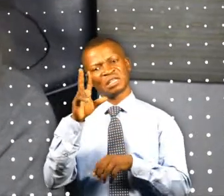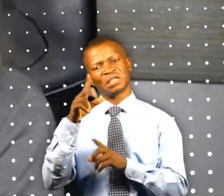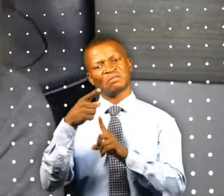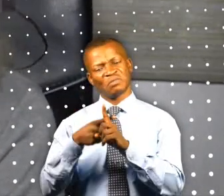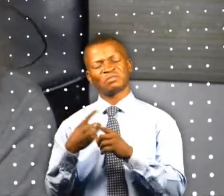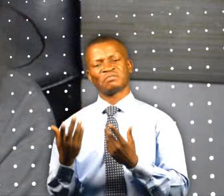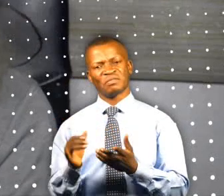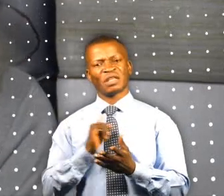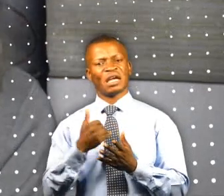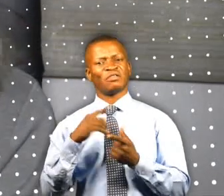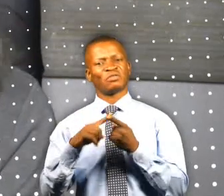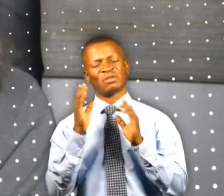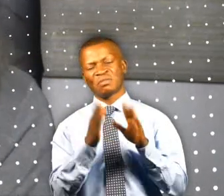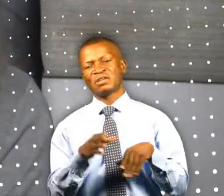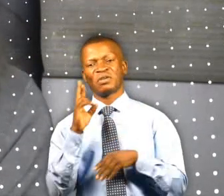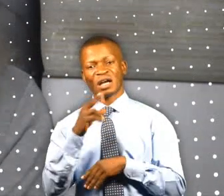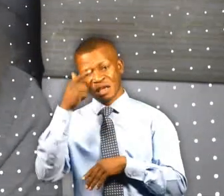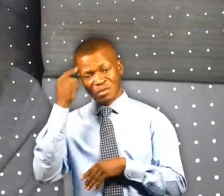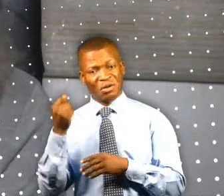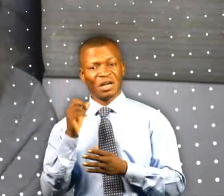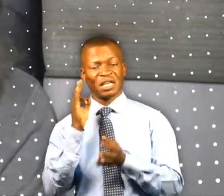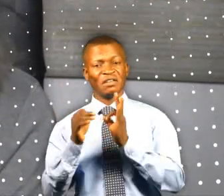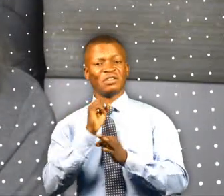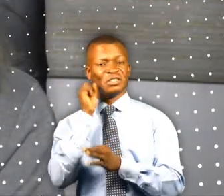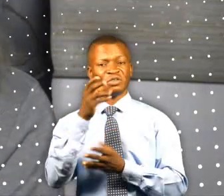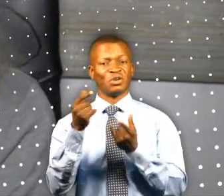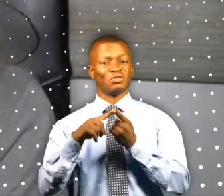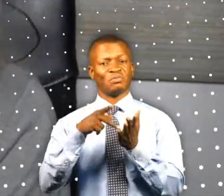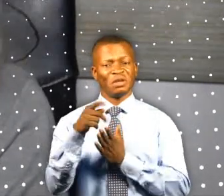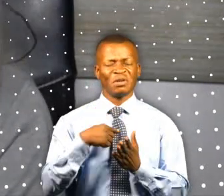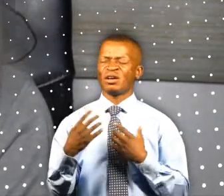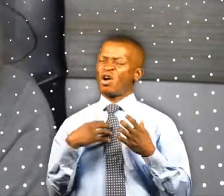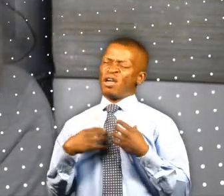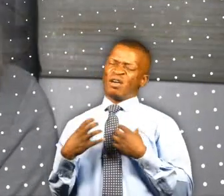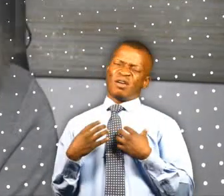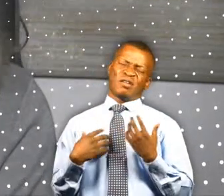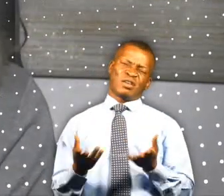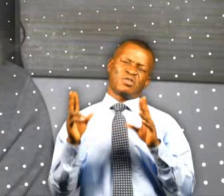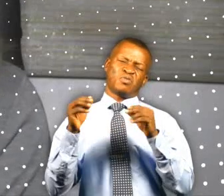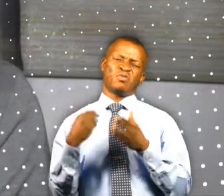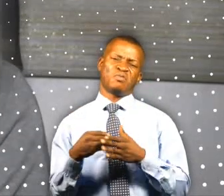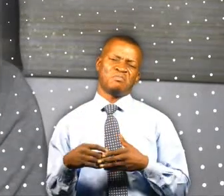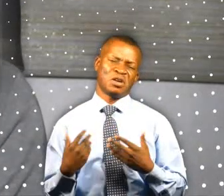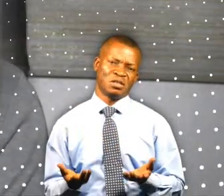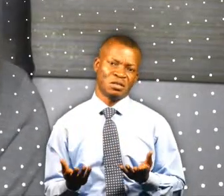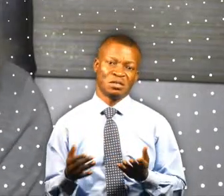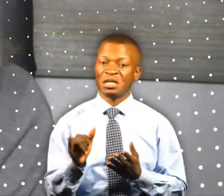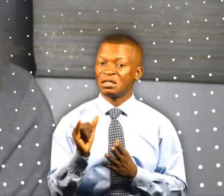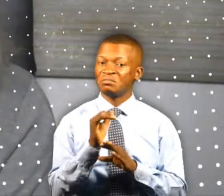her like 3 months. So I have to leave her, because then if she wants to pay me, she'll be complaining that there is